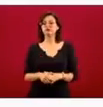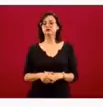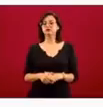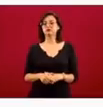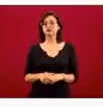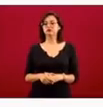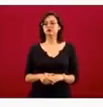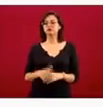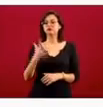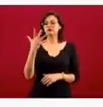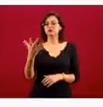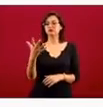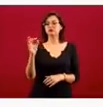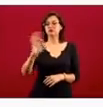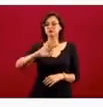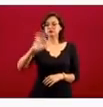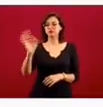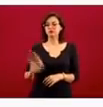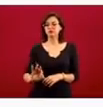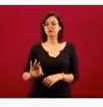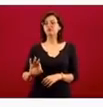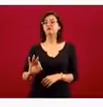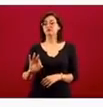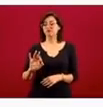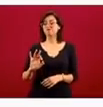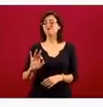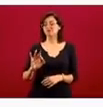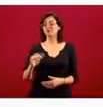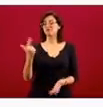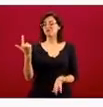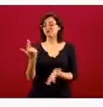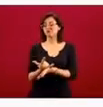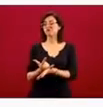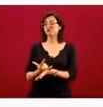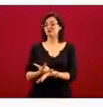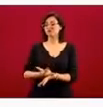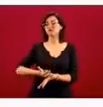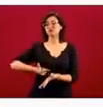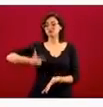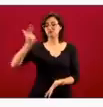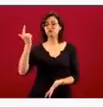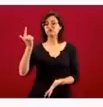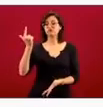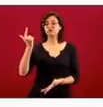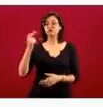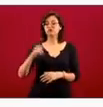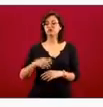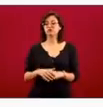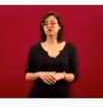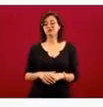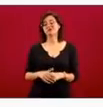these 16% of cases that had to be hospitalized, we have